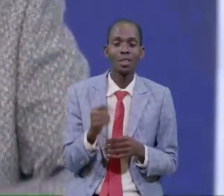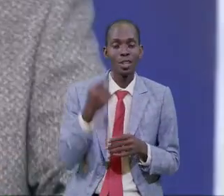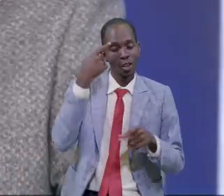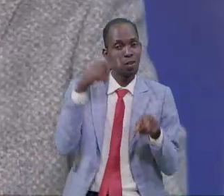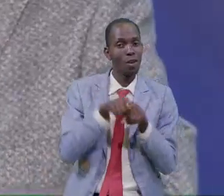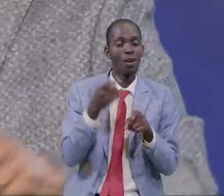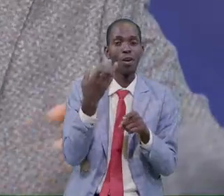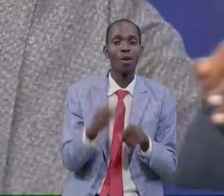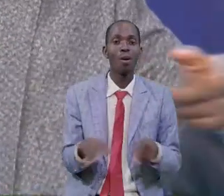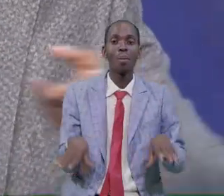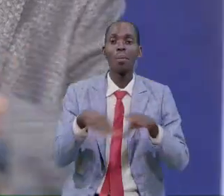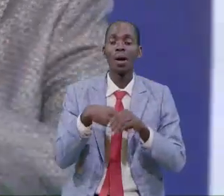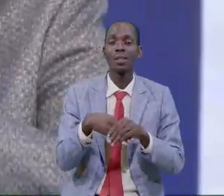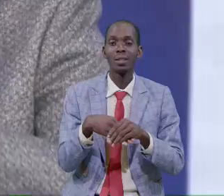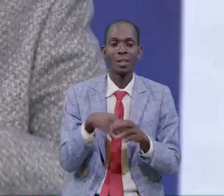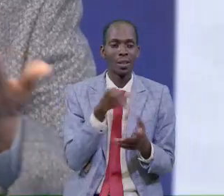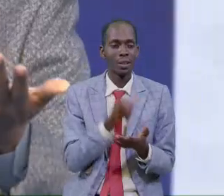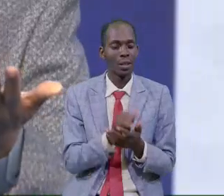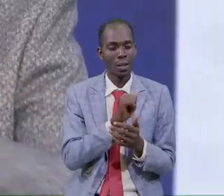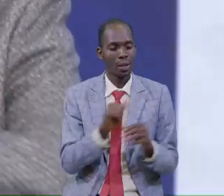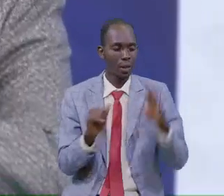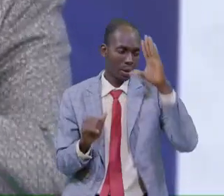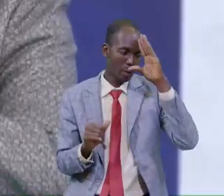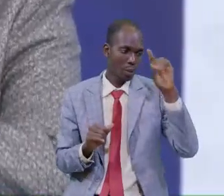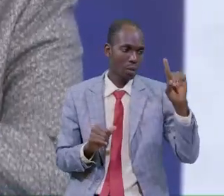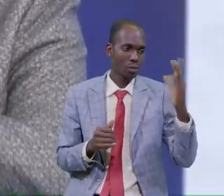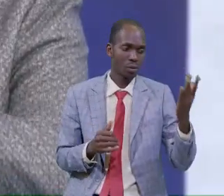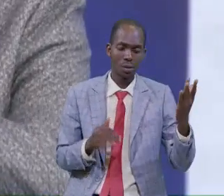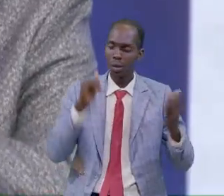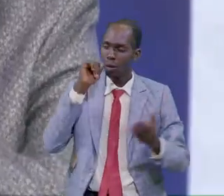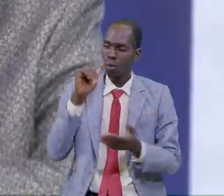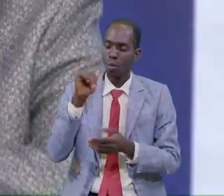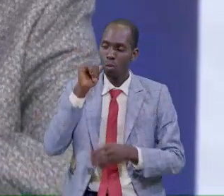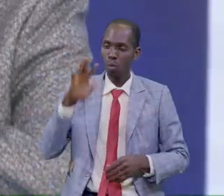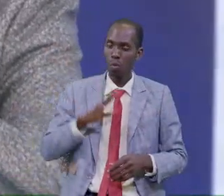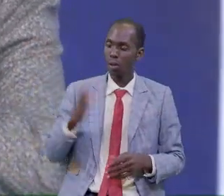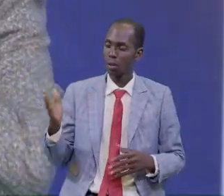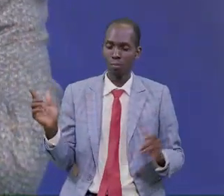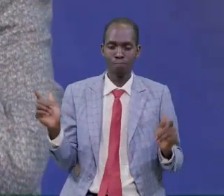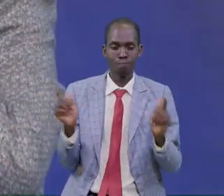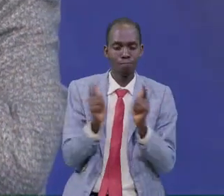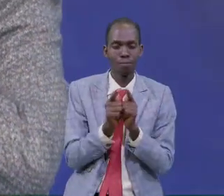That a man and a woman, they come together in marriage.